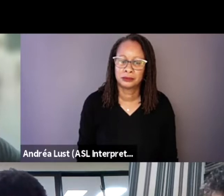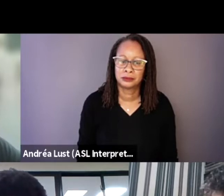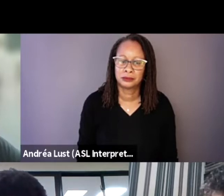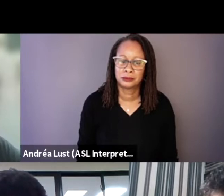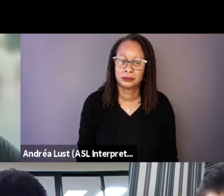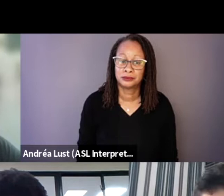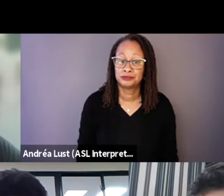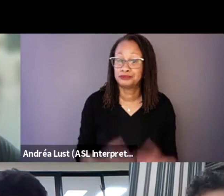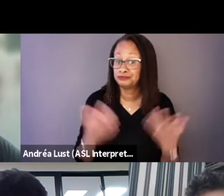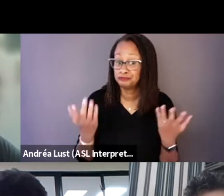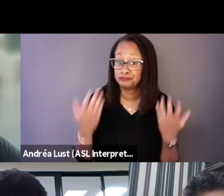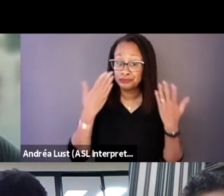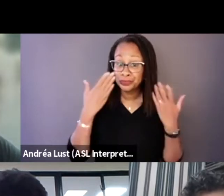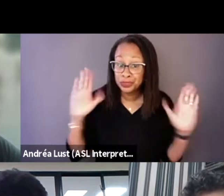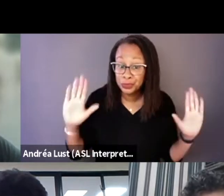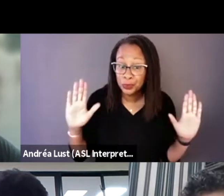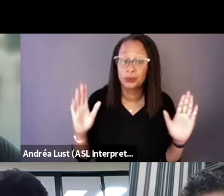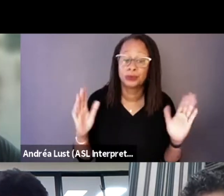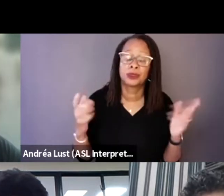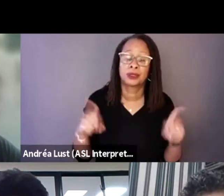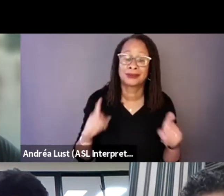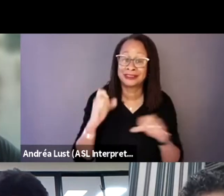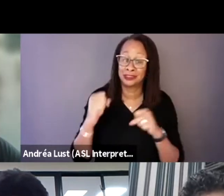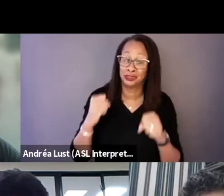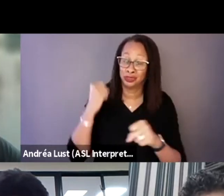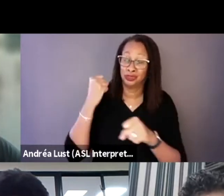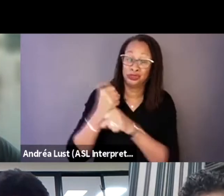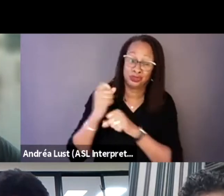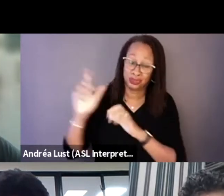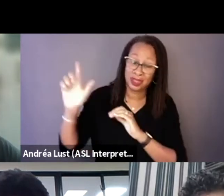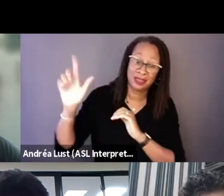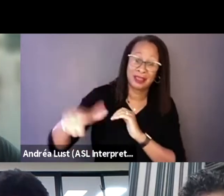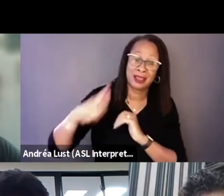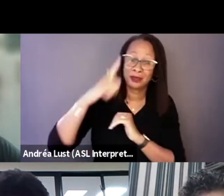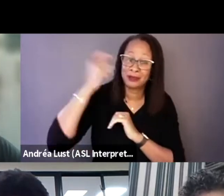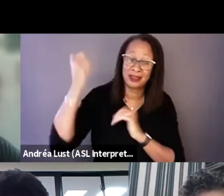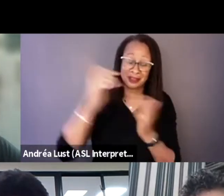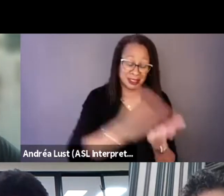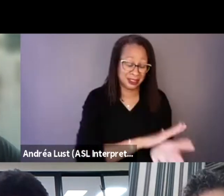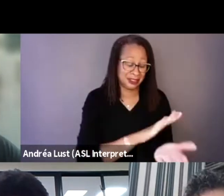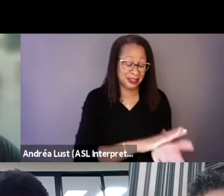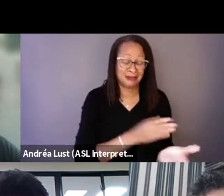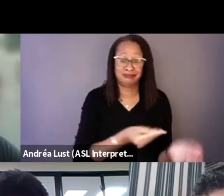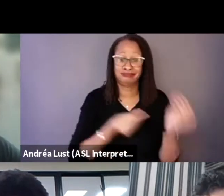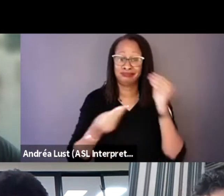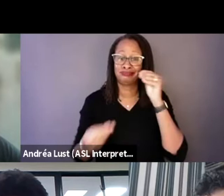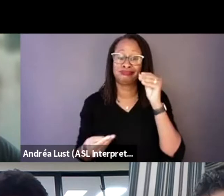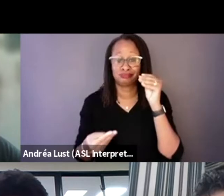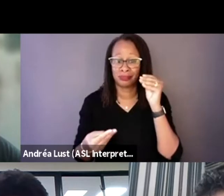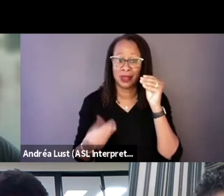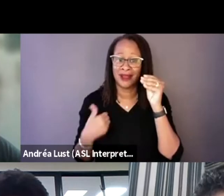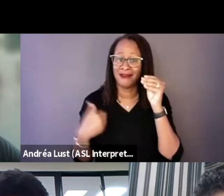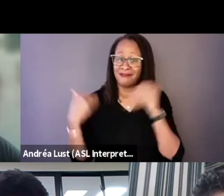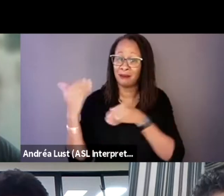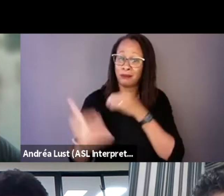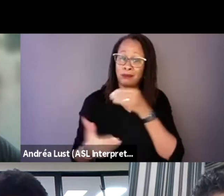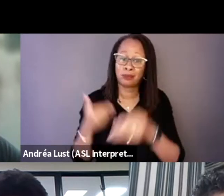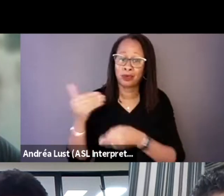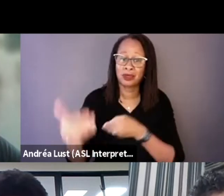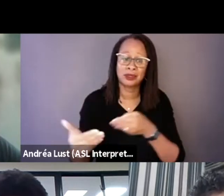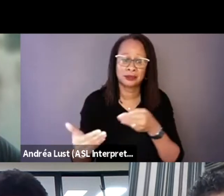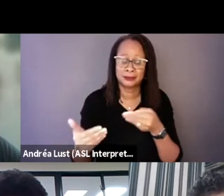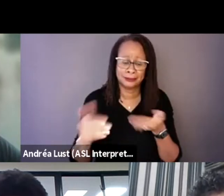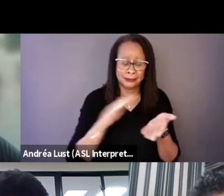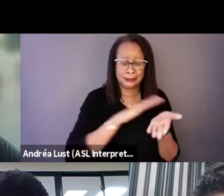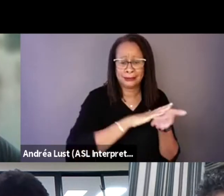What we didn't know that would happen was that years later, because of this documentation, there comes a process of clearing of